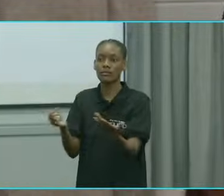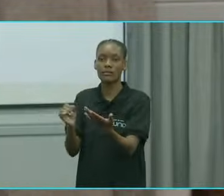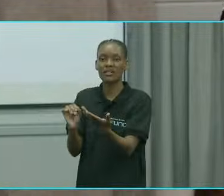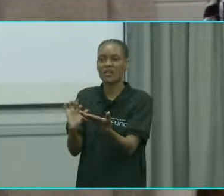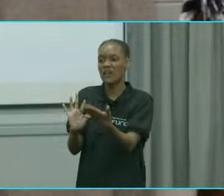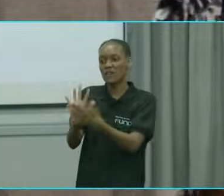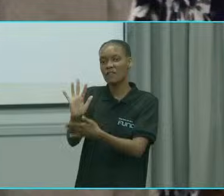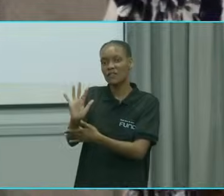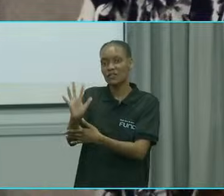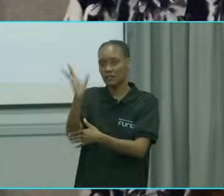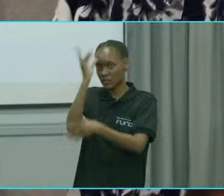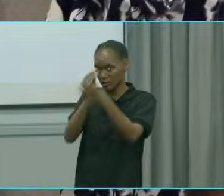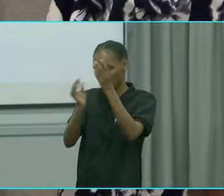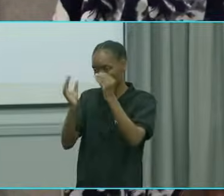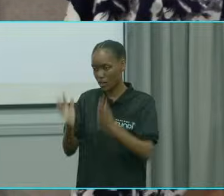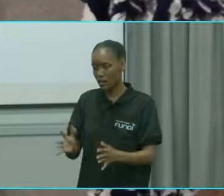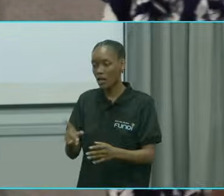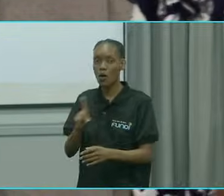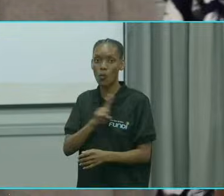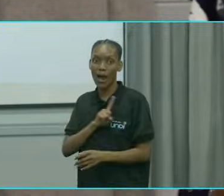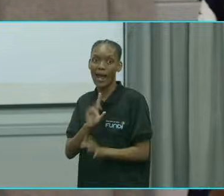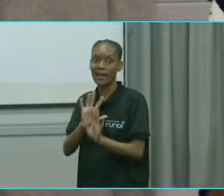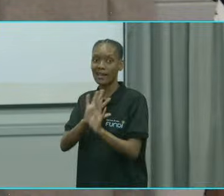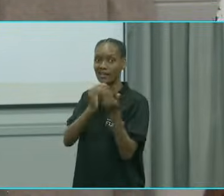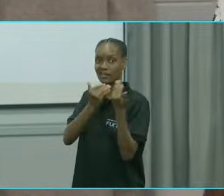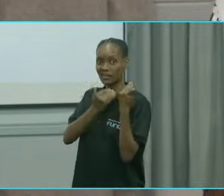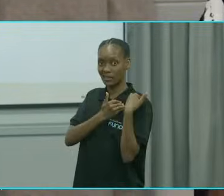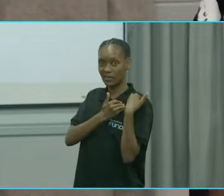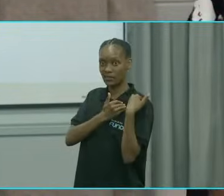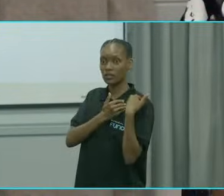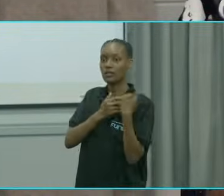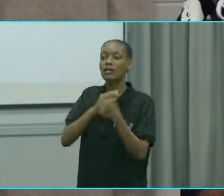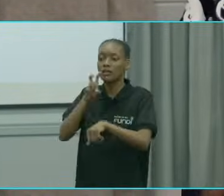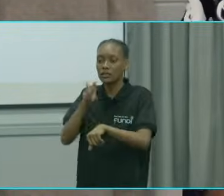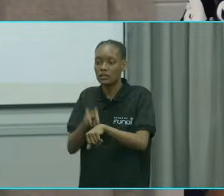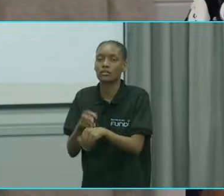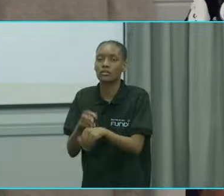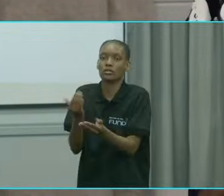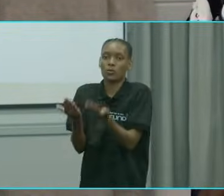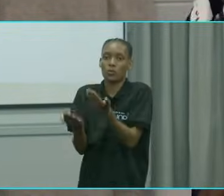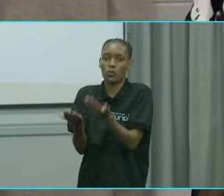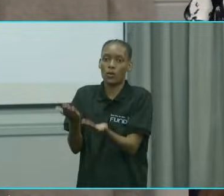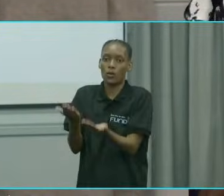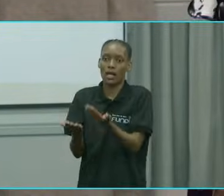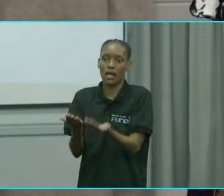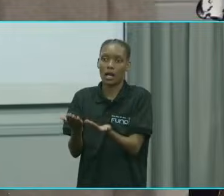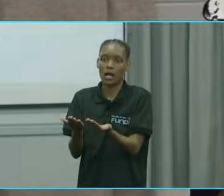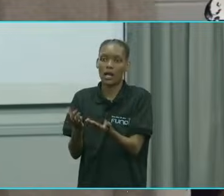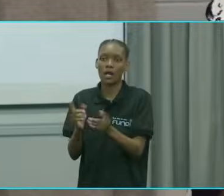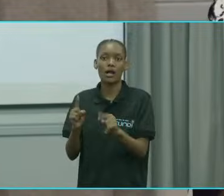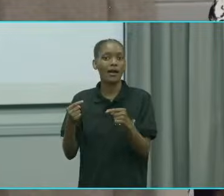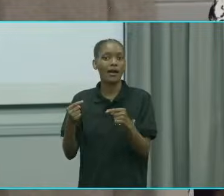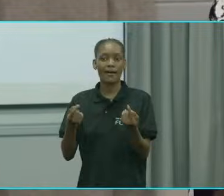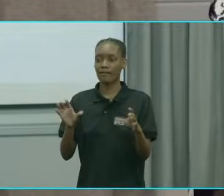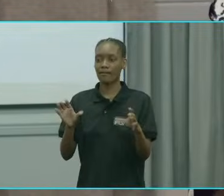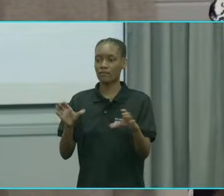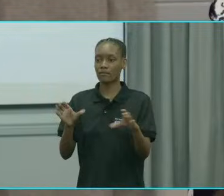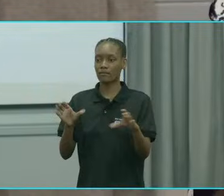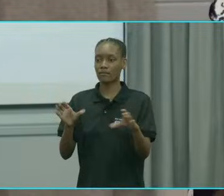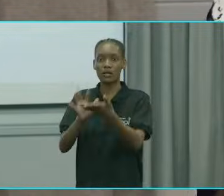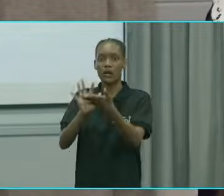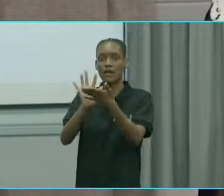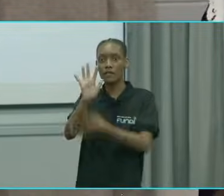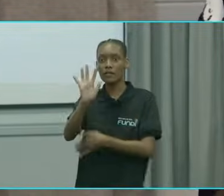because of safety, you have to have a particular weighting. You cannot have classrooms bigger than 15.